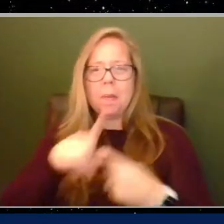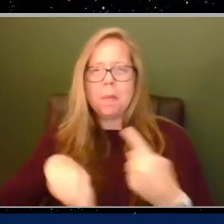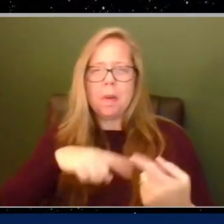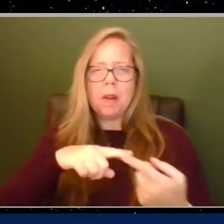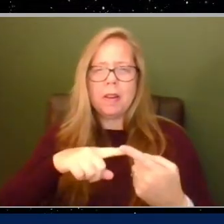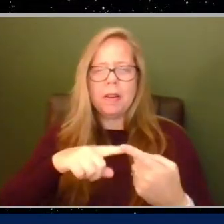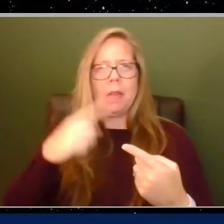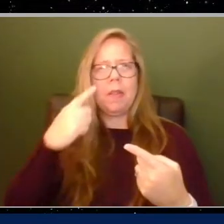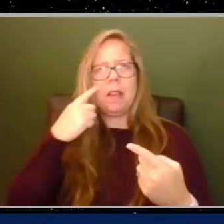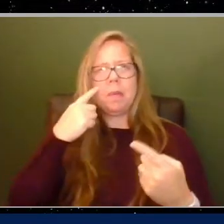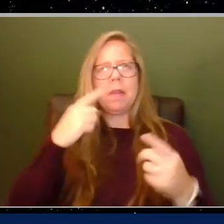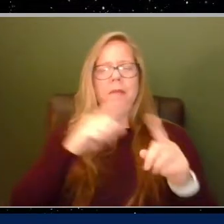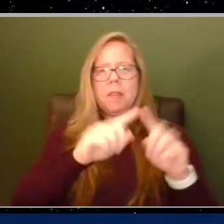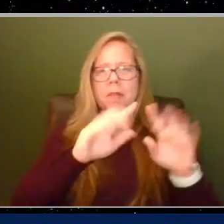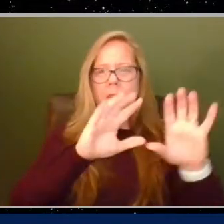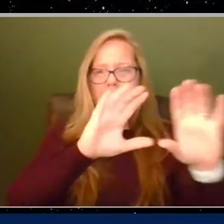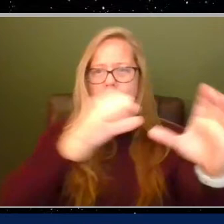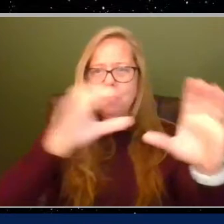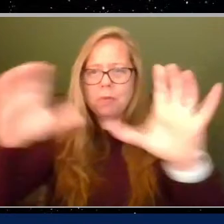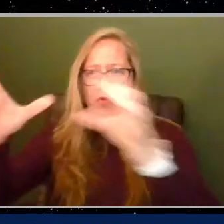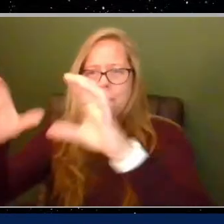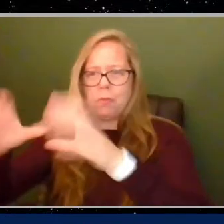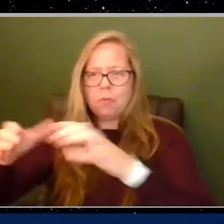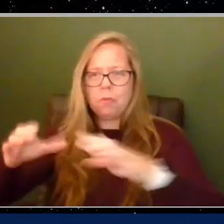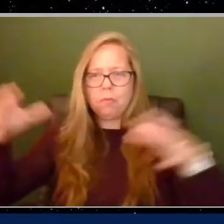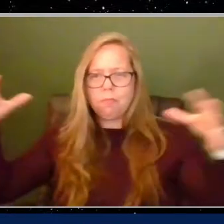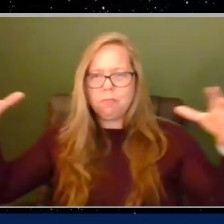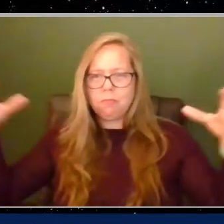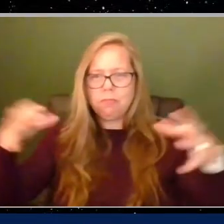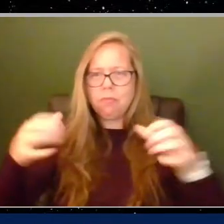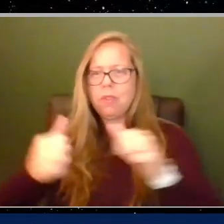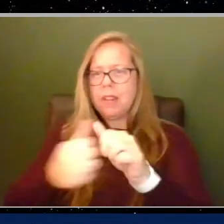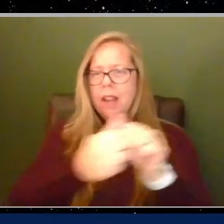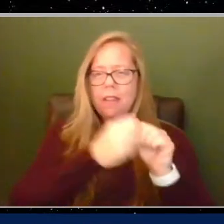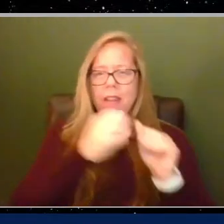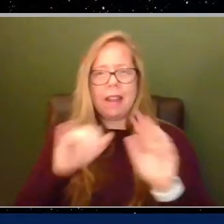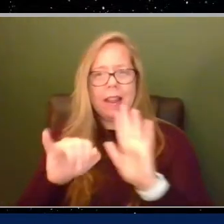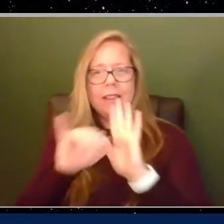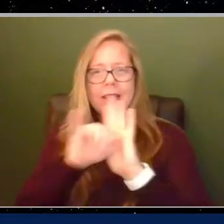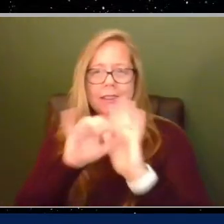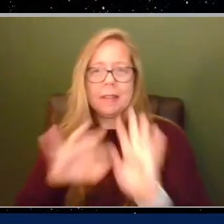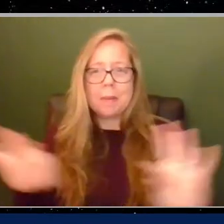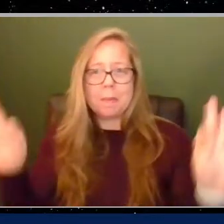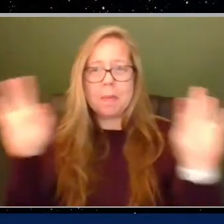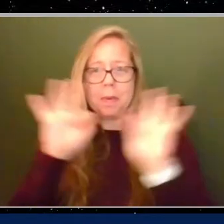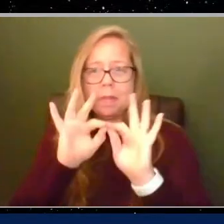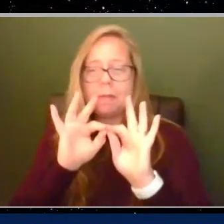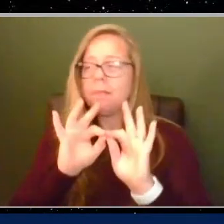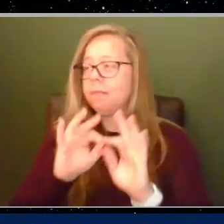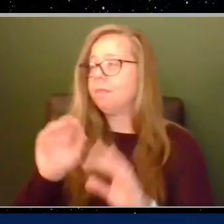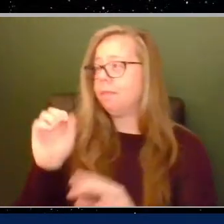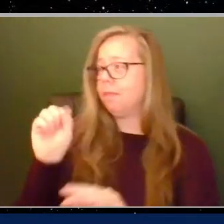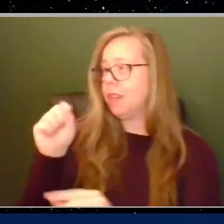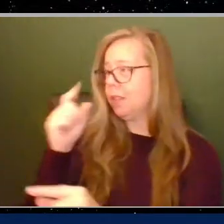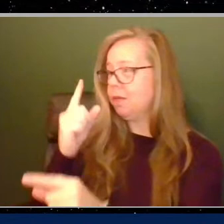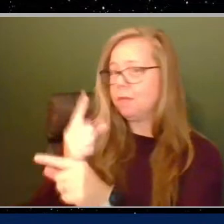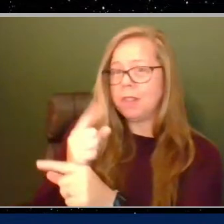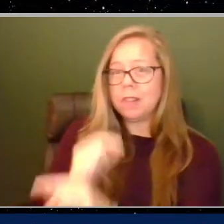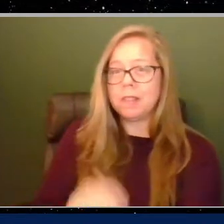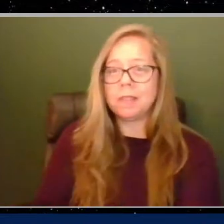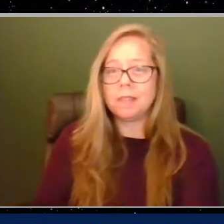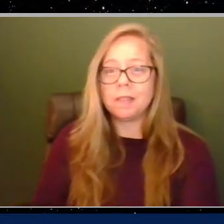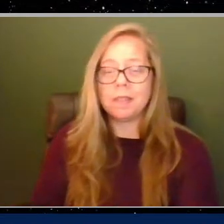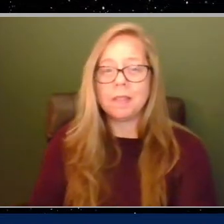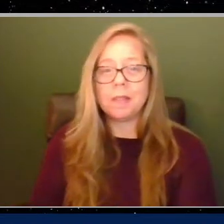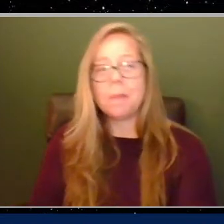work together. Symbolism and sort of, I guess, identity is a big part of that, right? Absolutely. And I know that,